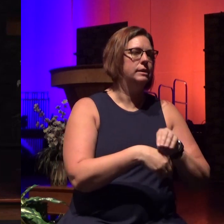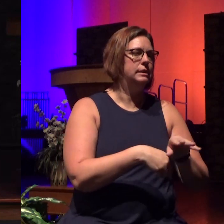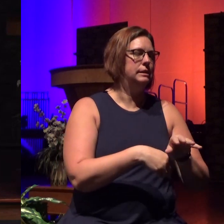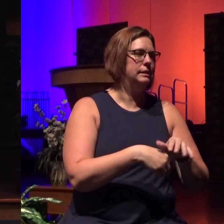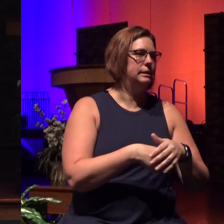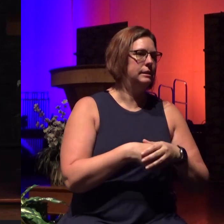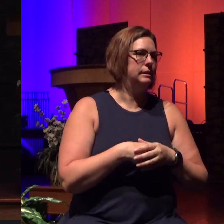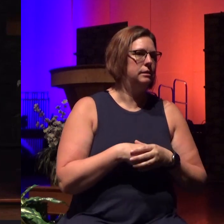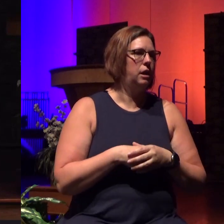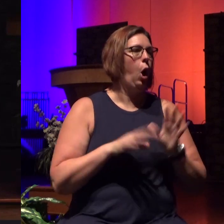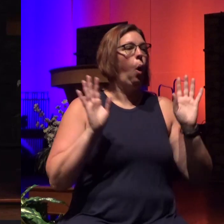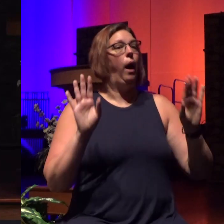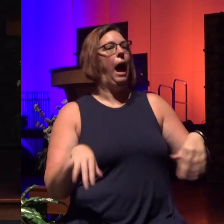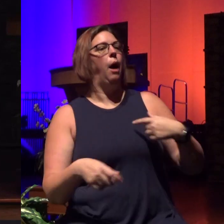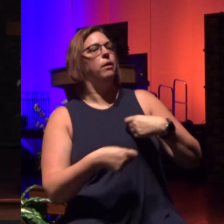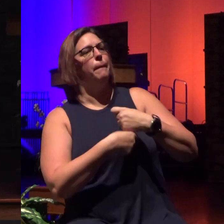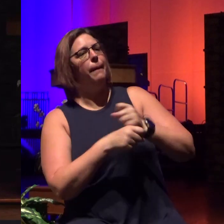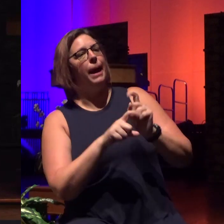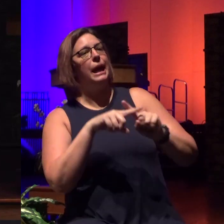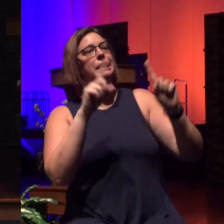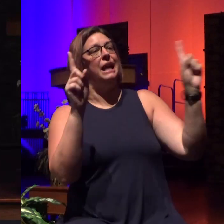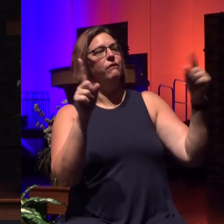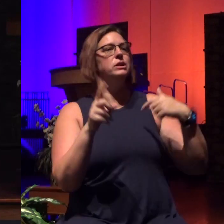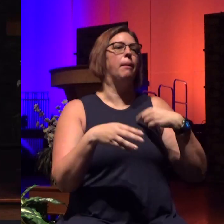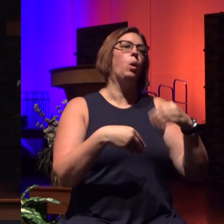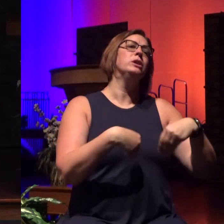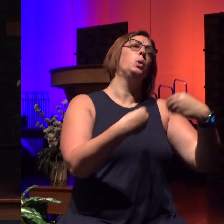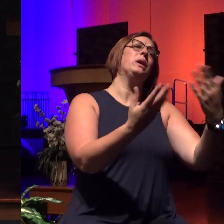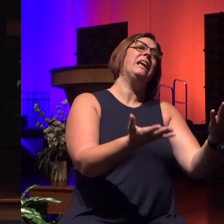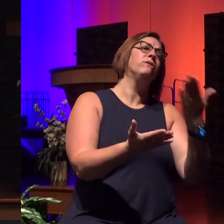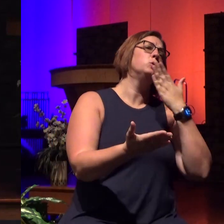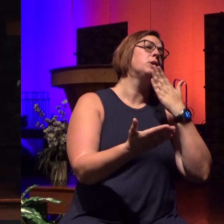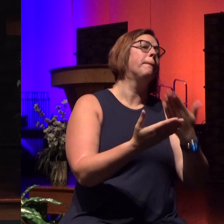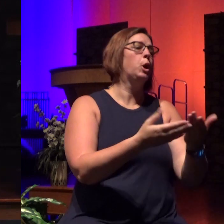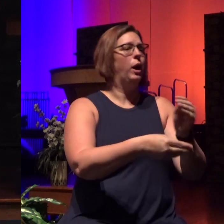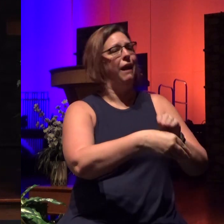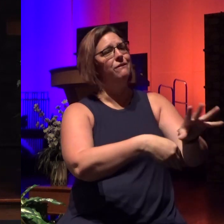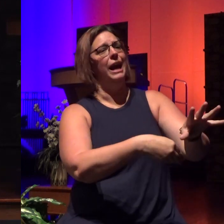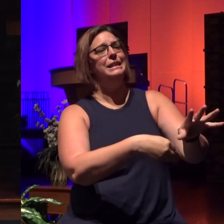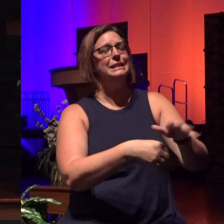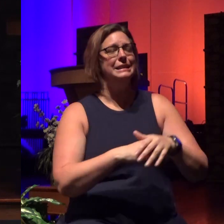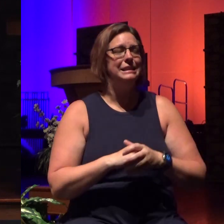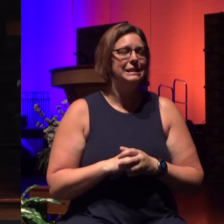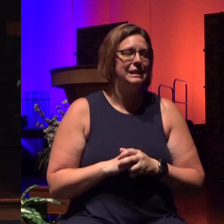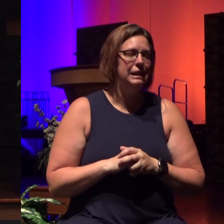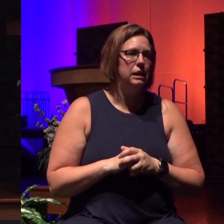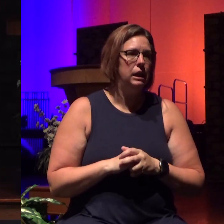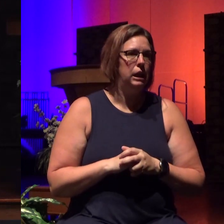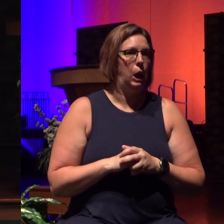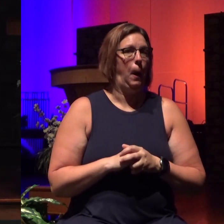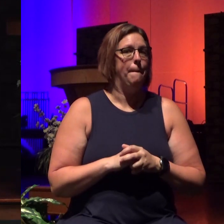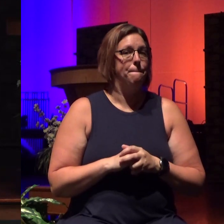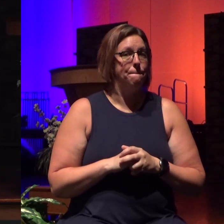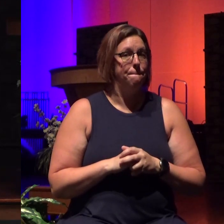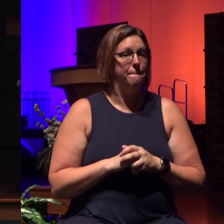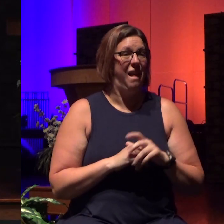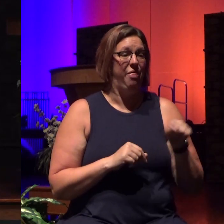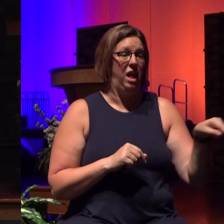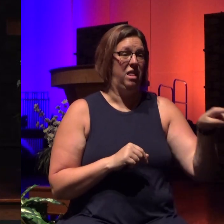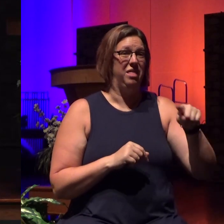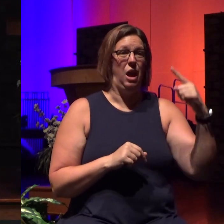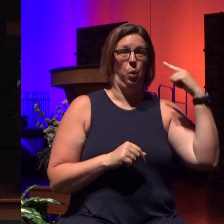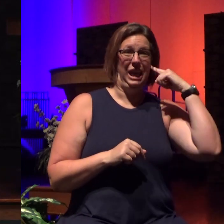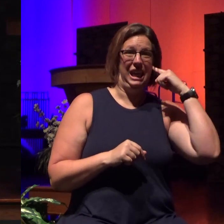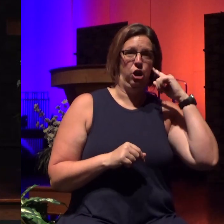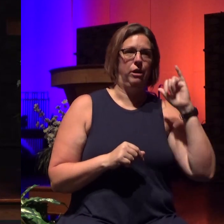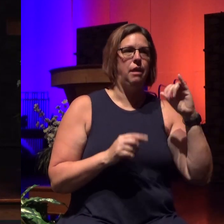Here, let me make a difference for you by giving you some good advice, my child. And then all the child hears is kind of like